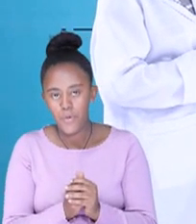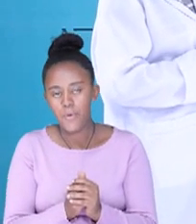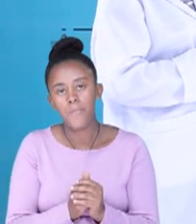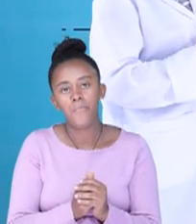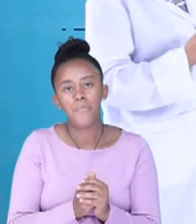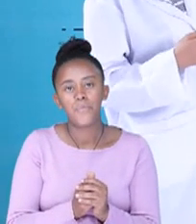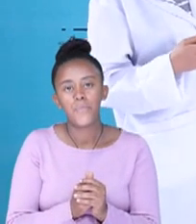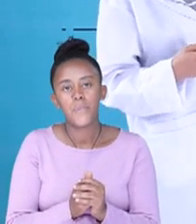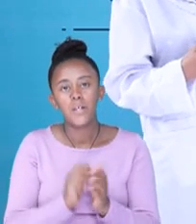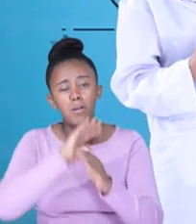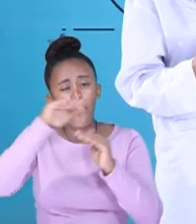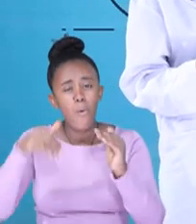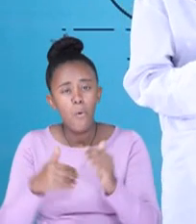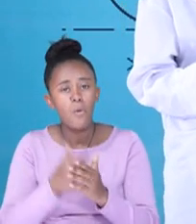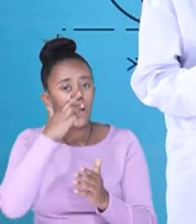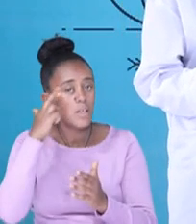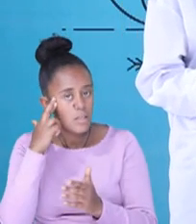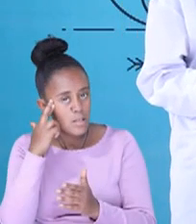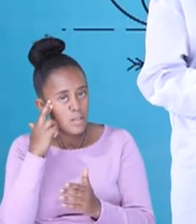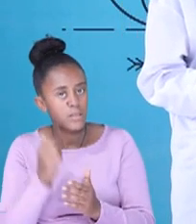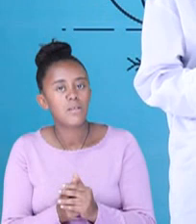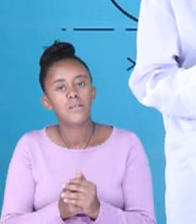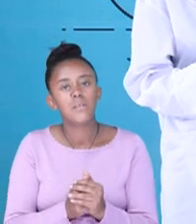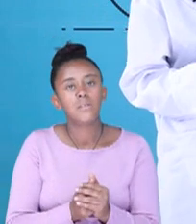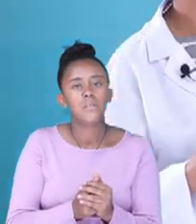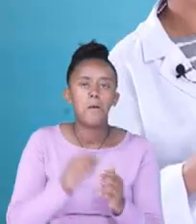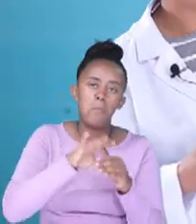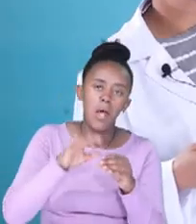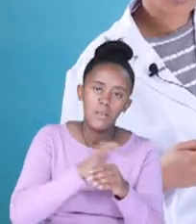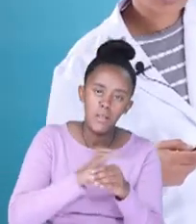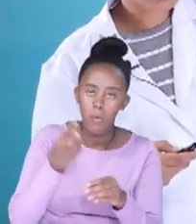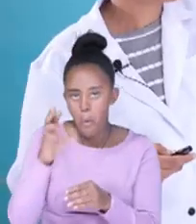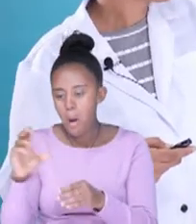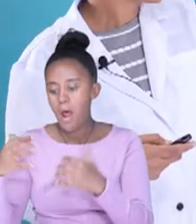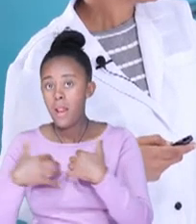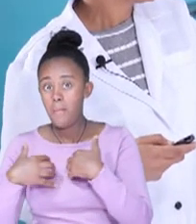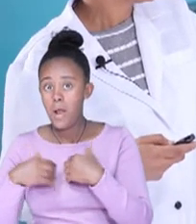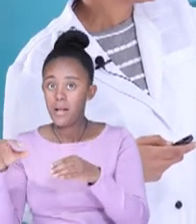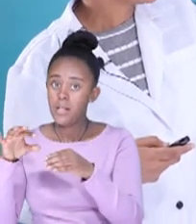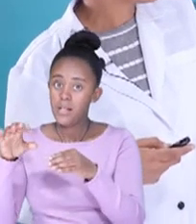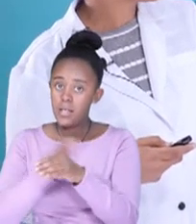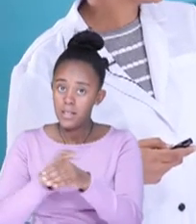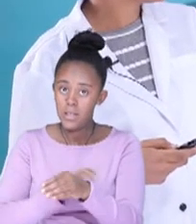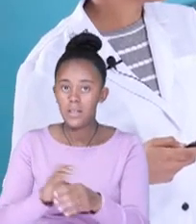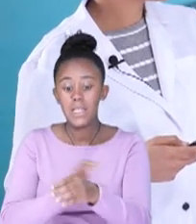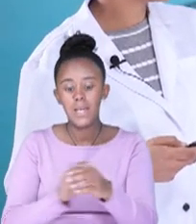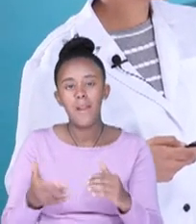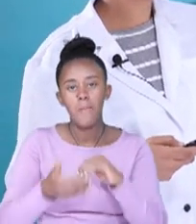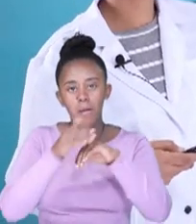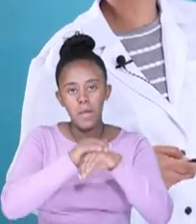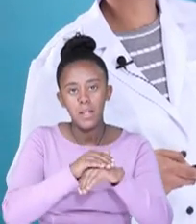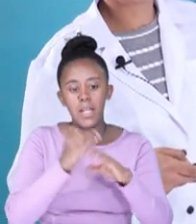membrane. In all cases, whether they are plant cells or animal cells, cell membrane